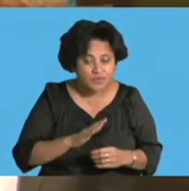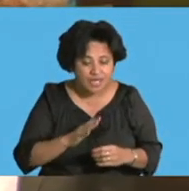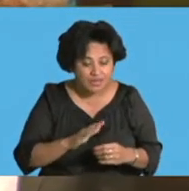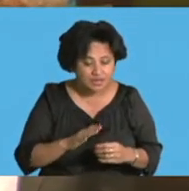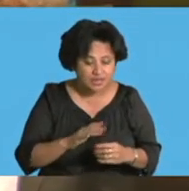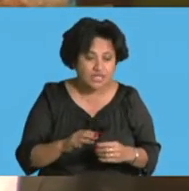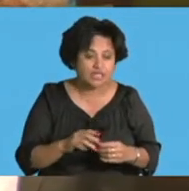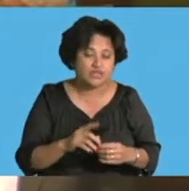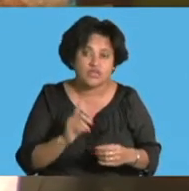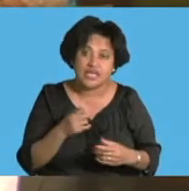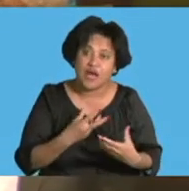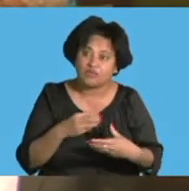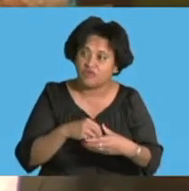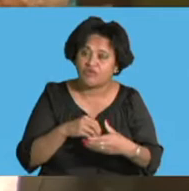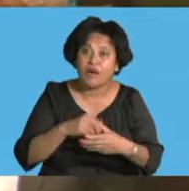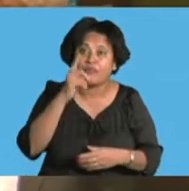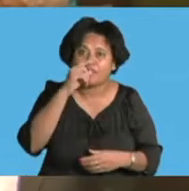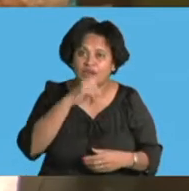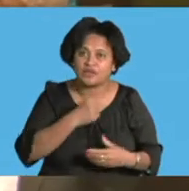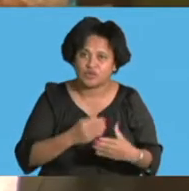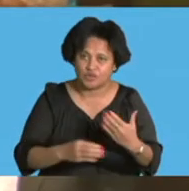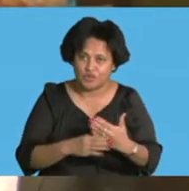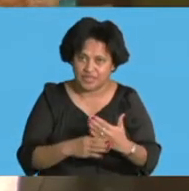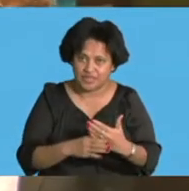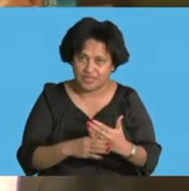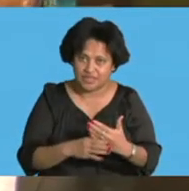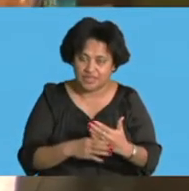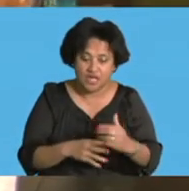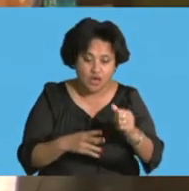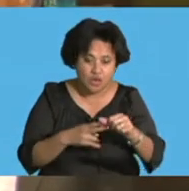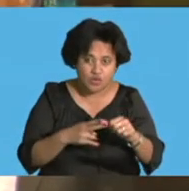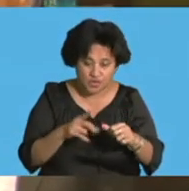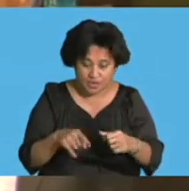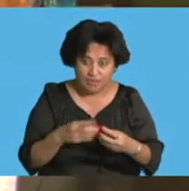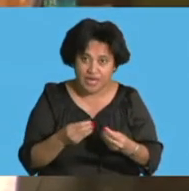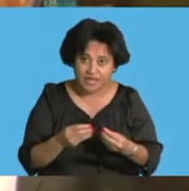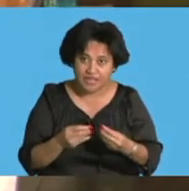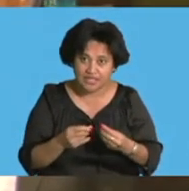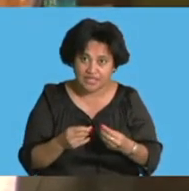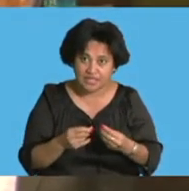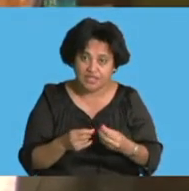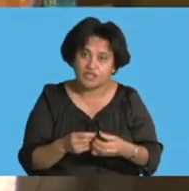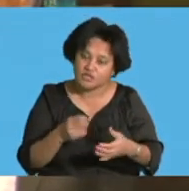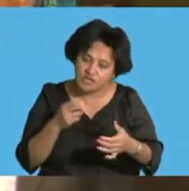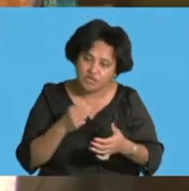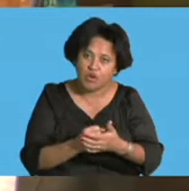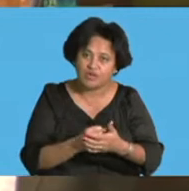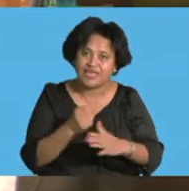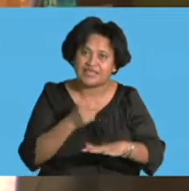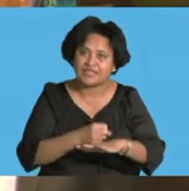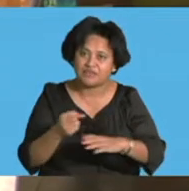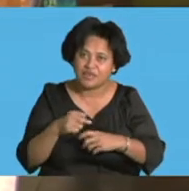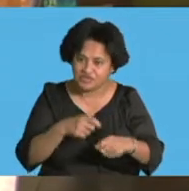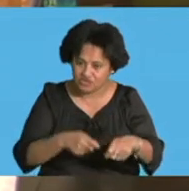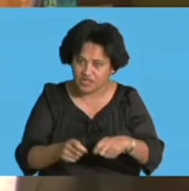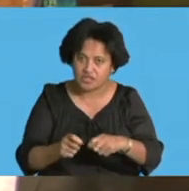of involvement personnel. Further, this funding will also support the achievement of government's strategy to provide safe,